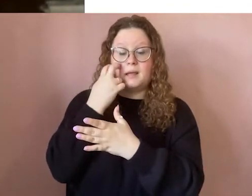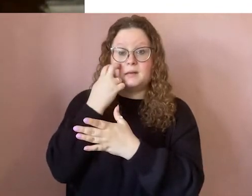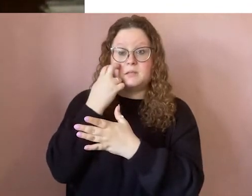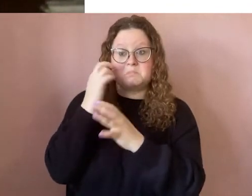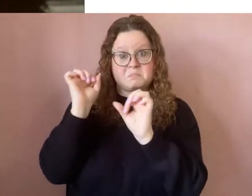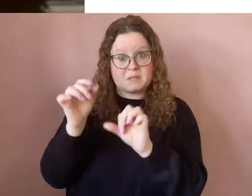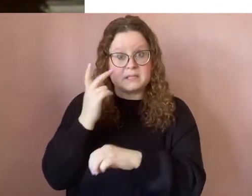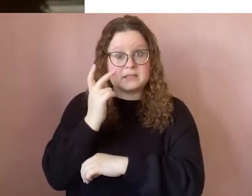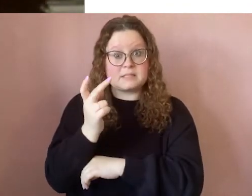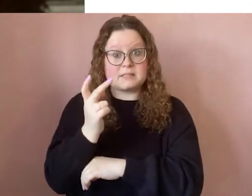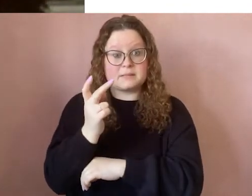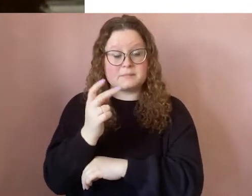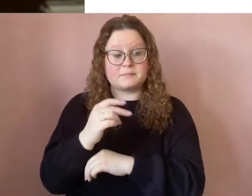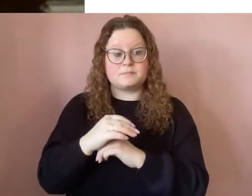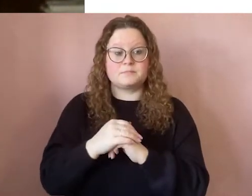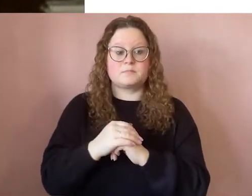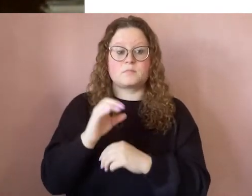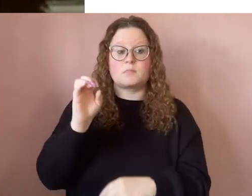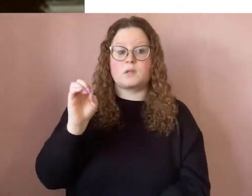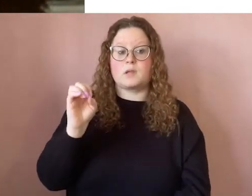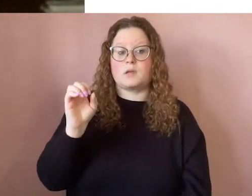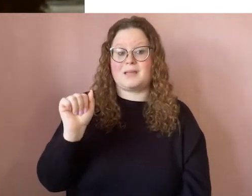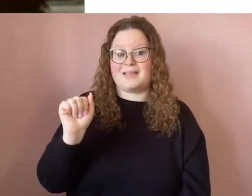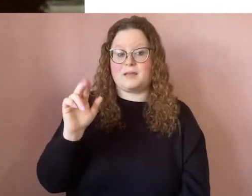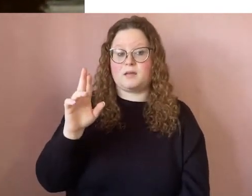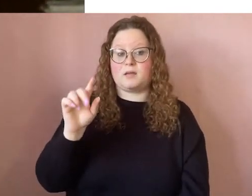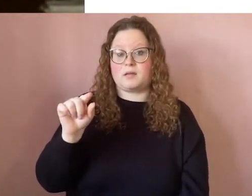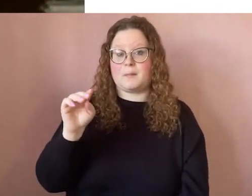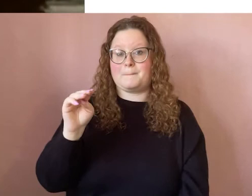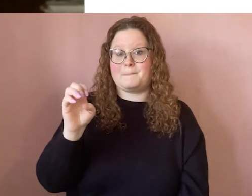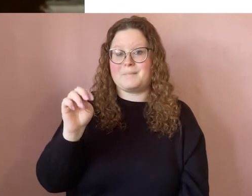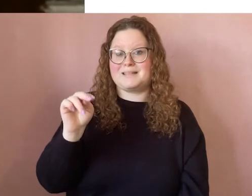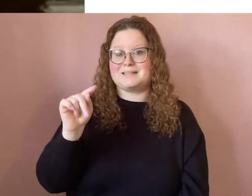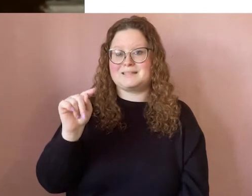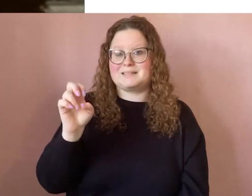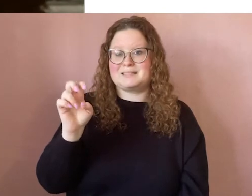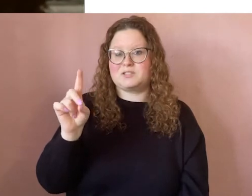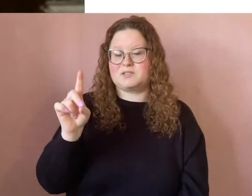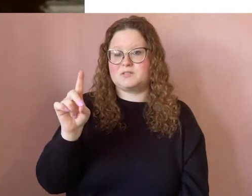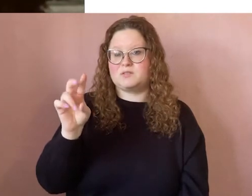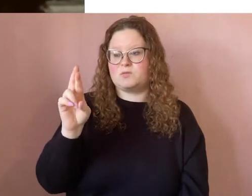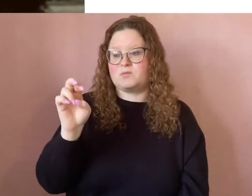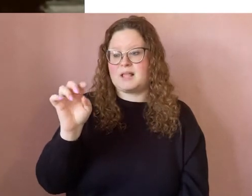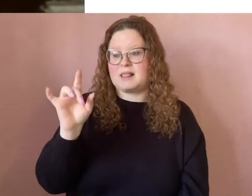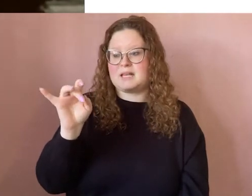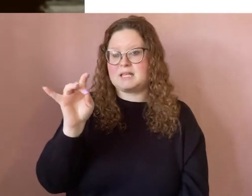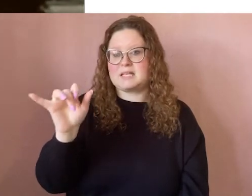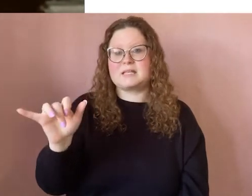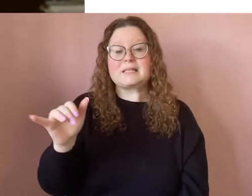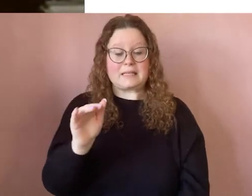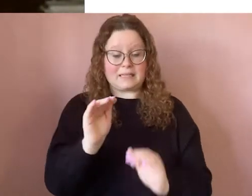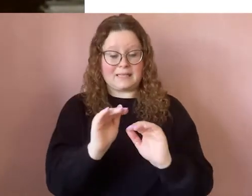A thing called augmented reality is being used to develop therapies for children living with autism.